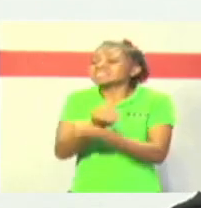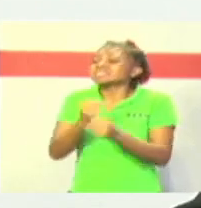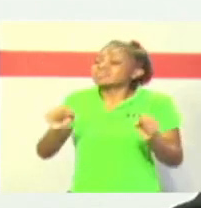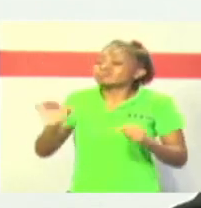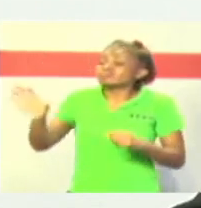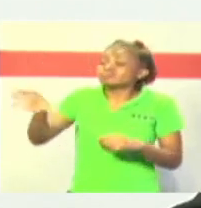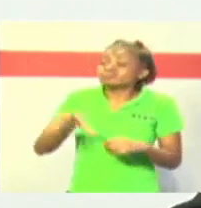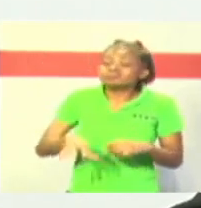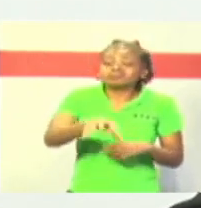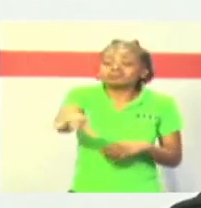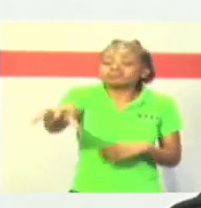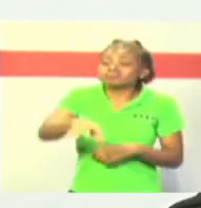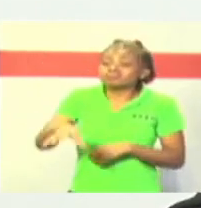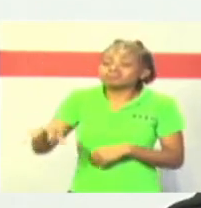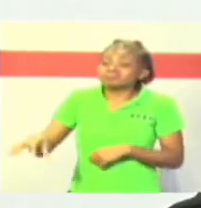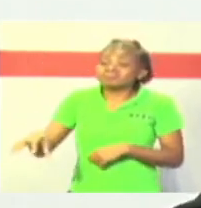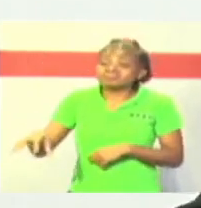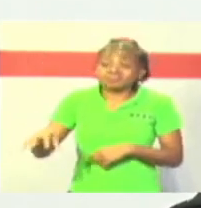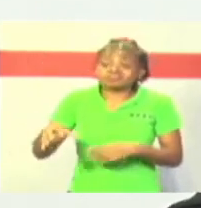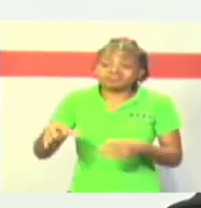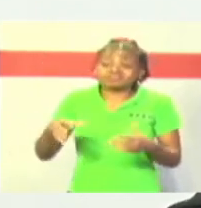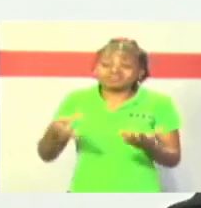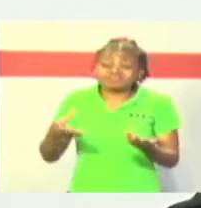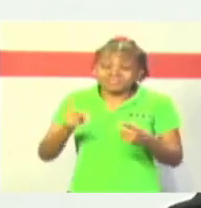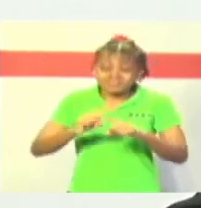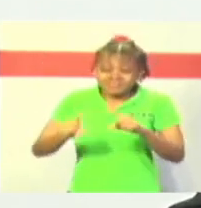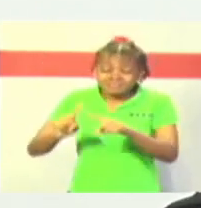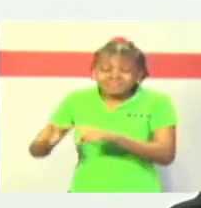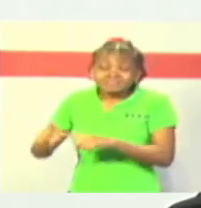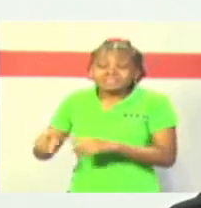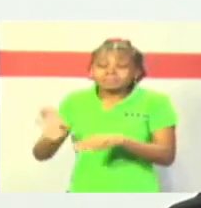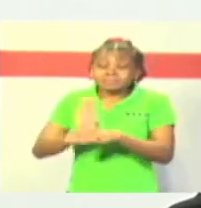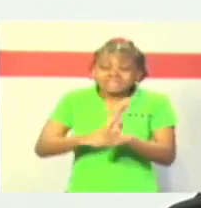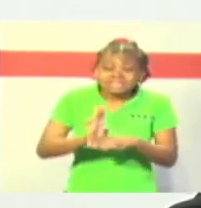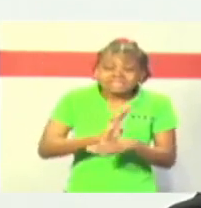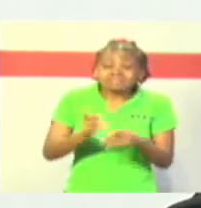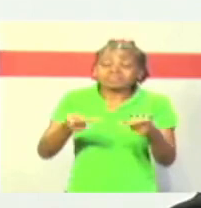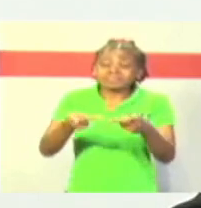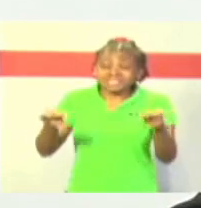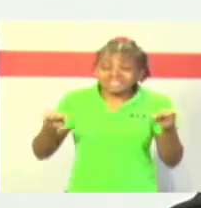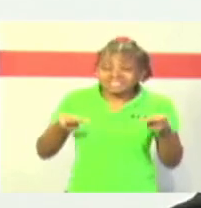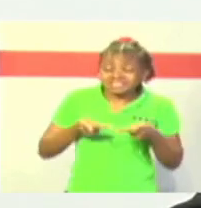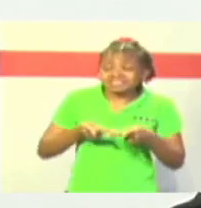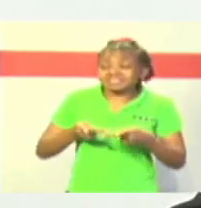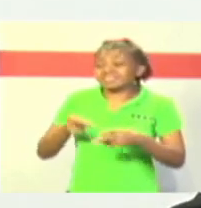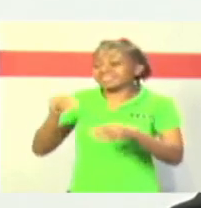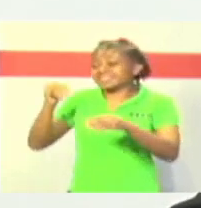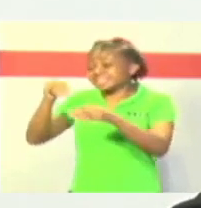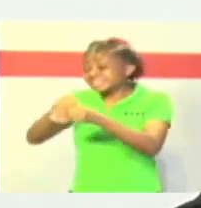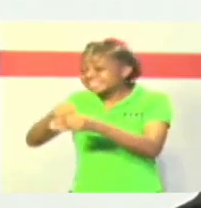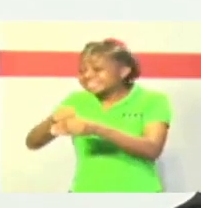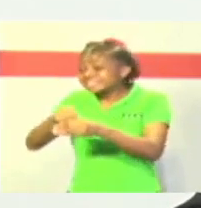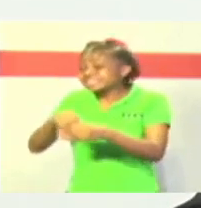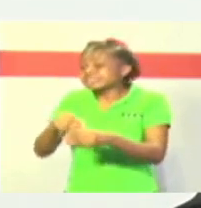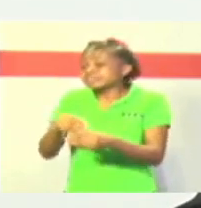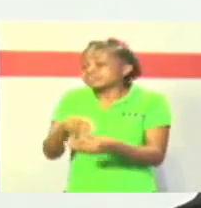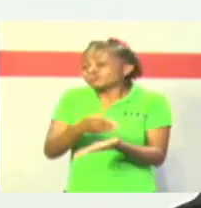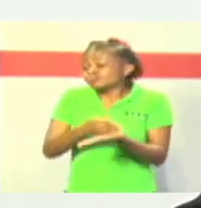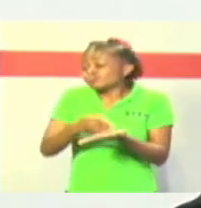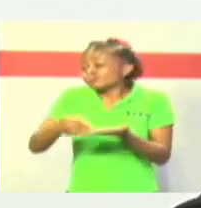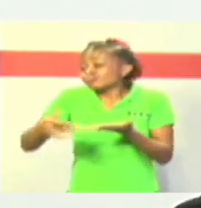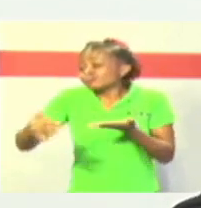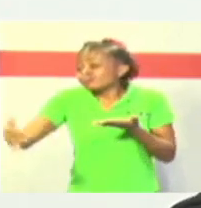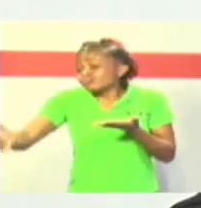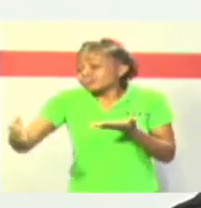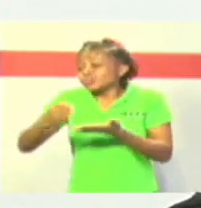of the listed business places, those are the ones that will be part of the phase one. So the ones that are listed, of course,